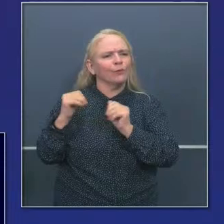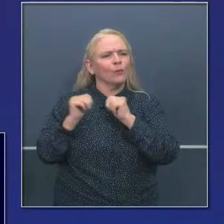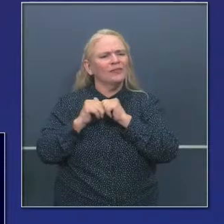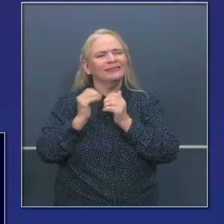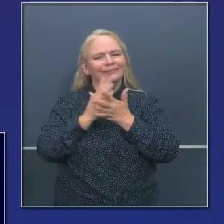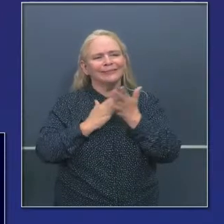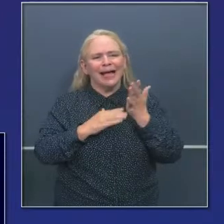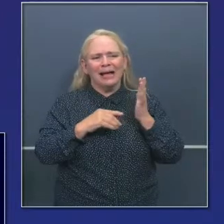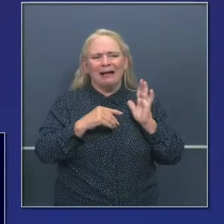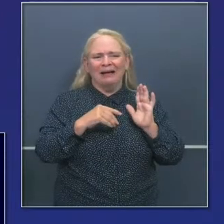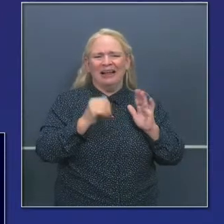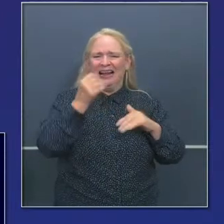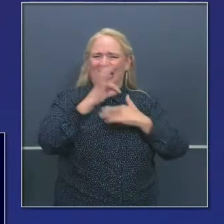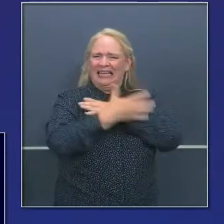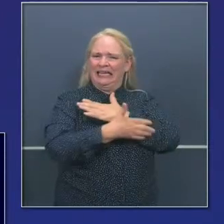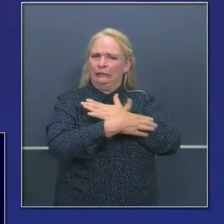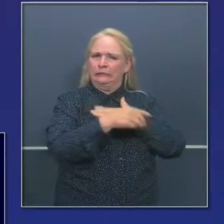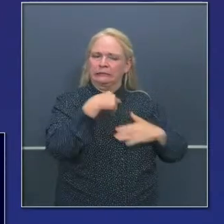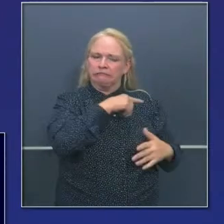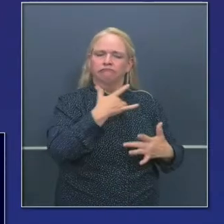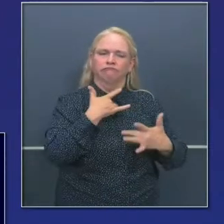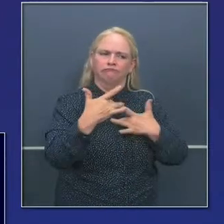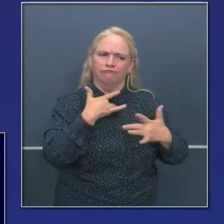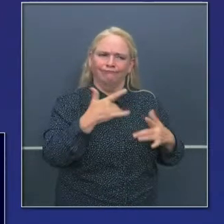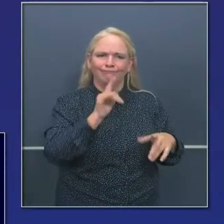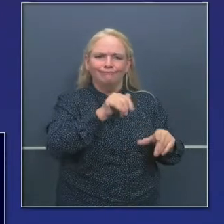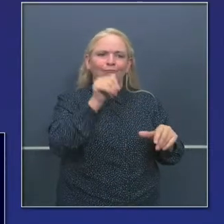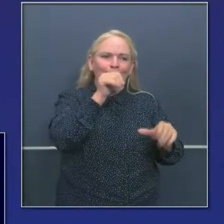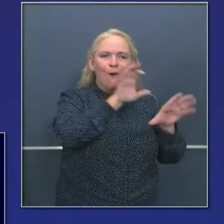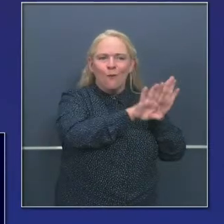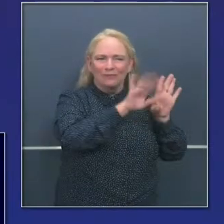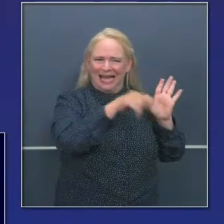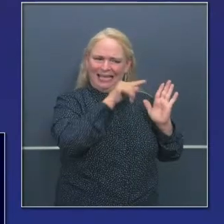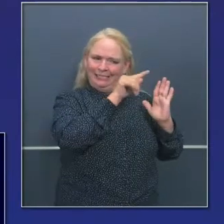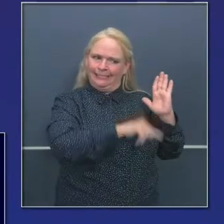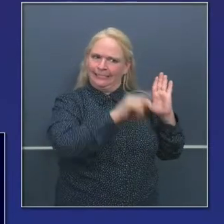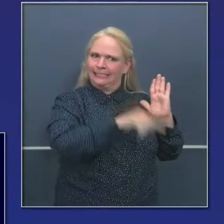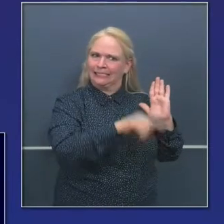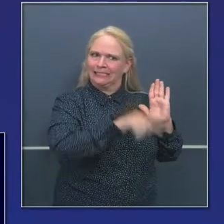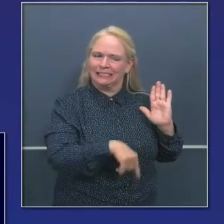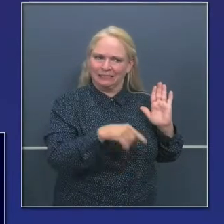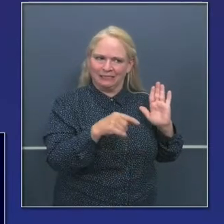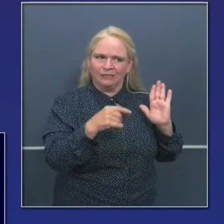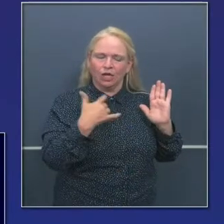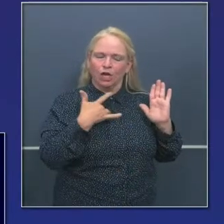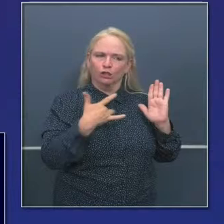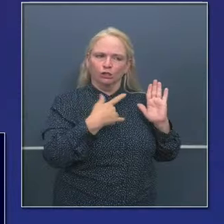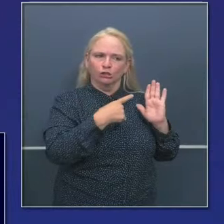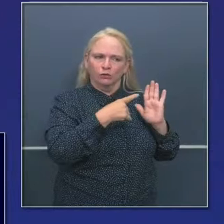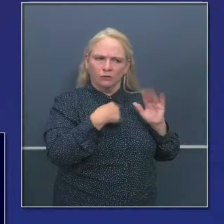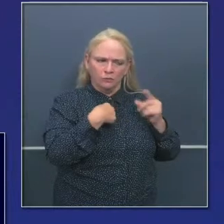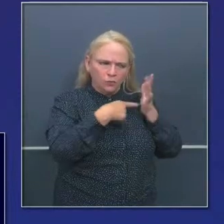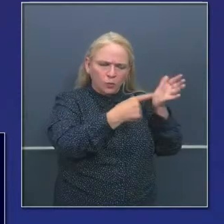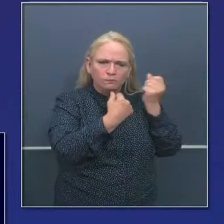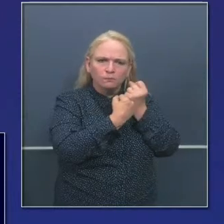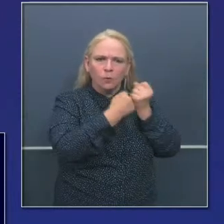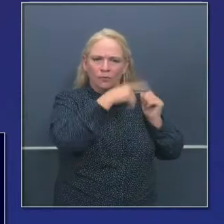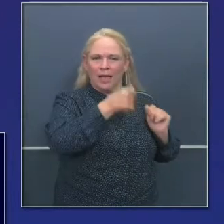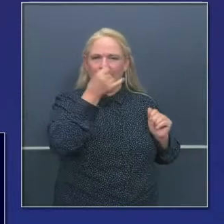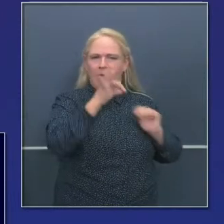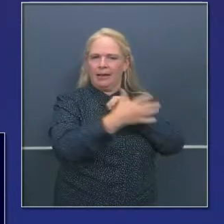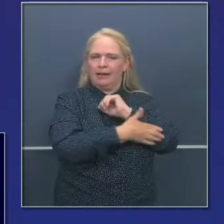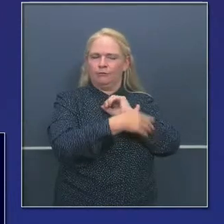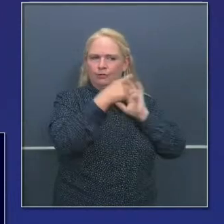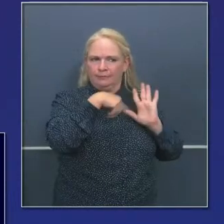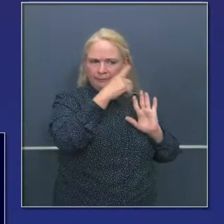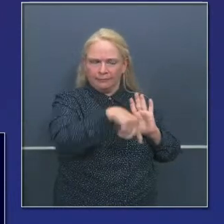with, the 19 counties in the state of California that we have targeted in terms of support that are on what we refer to